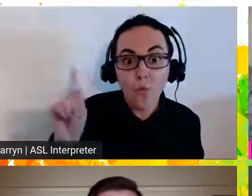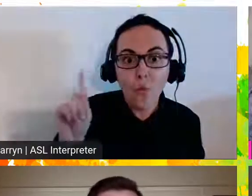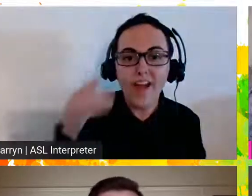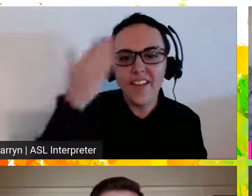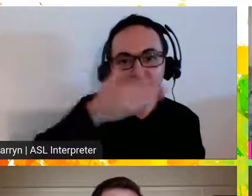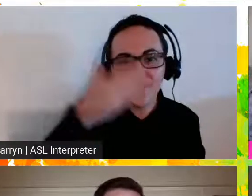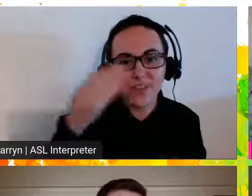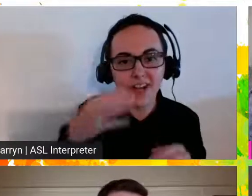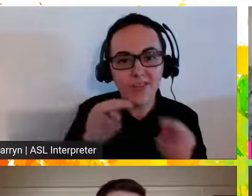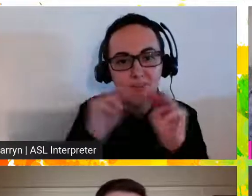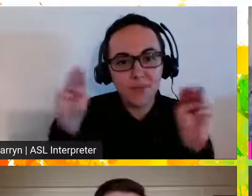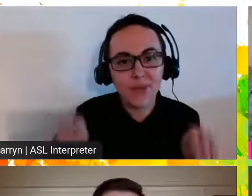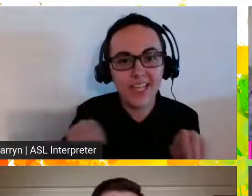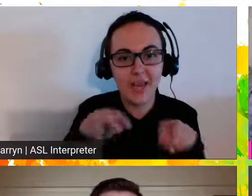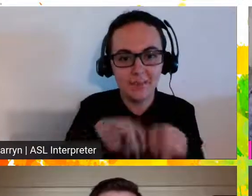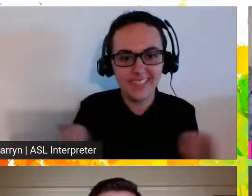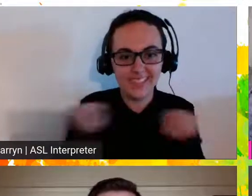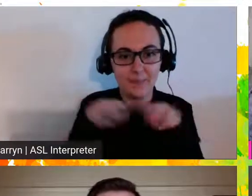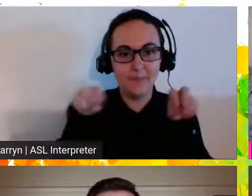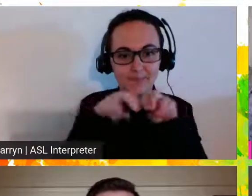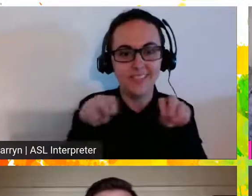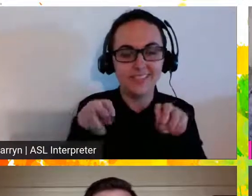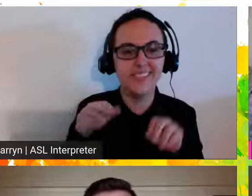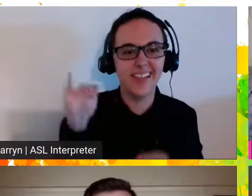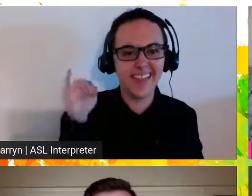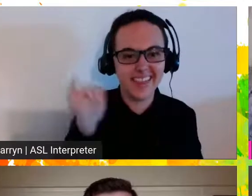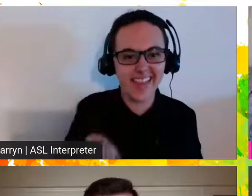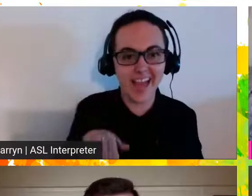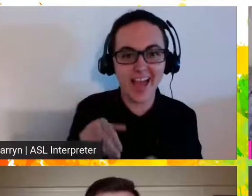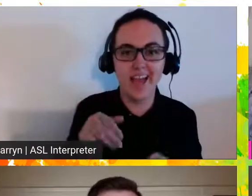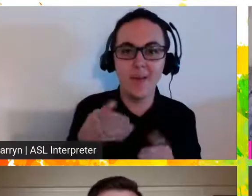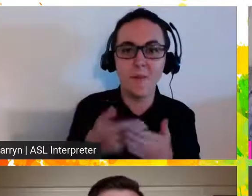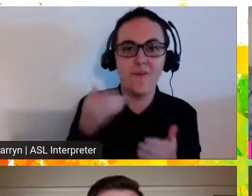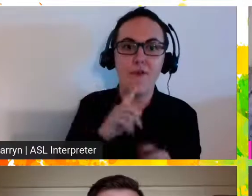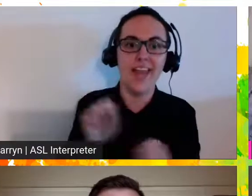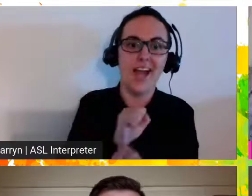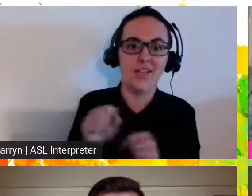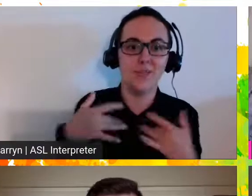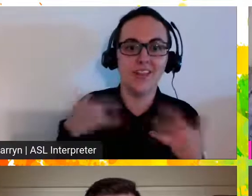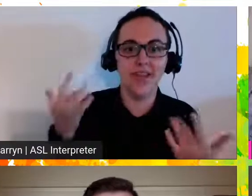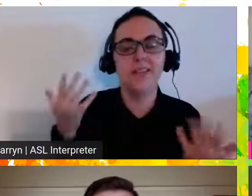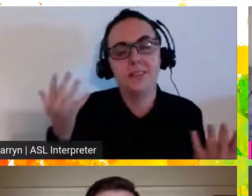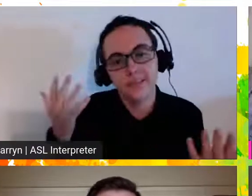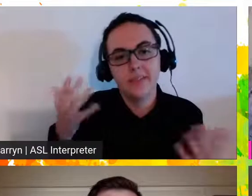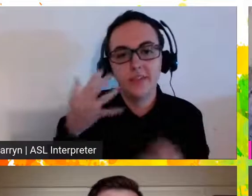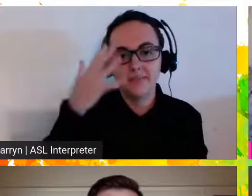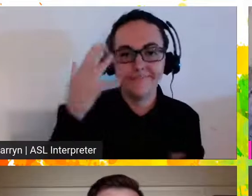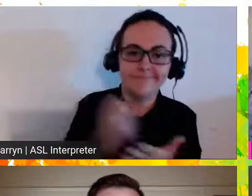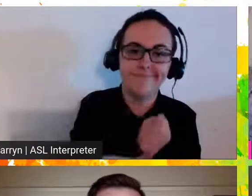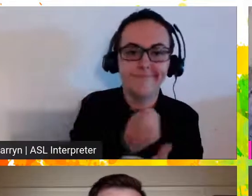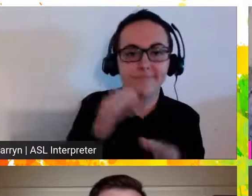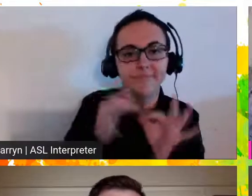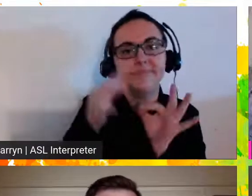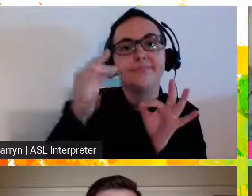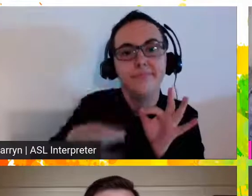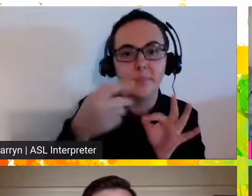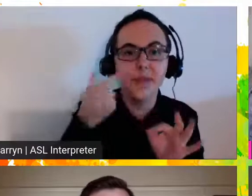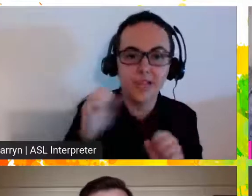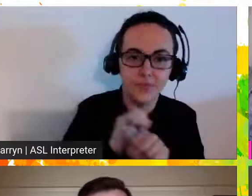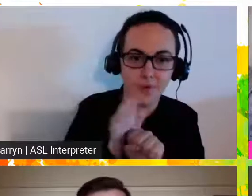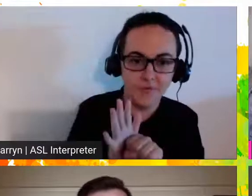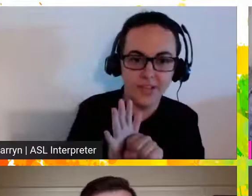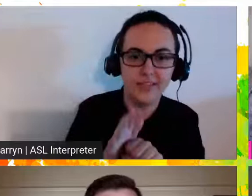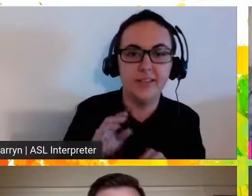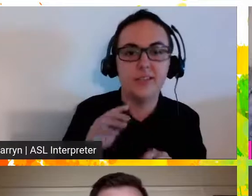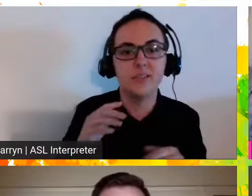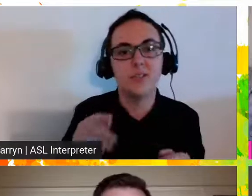event that was going to happen. Of course, it got sort of delayed because of COVID. So I went into one of the